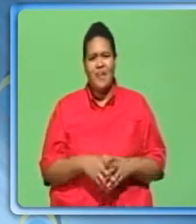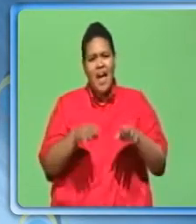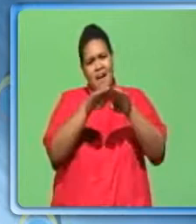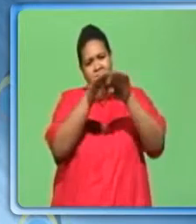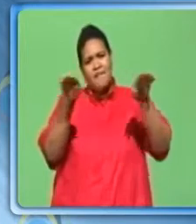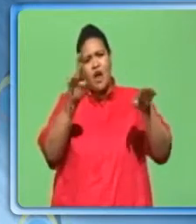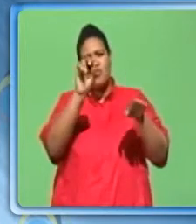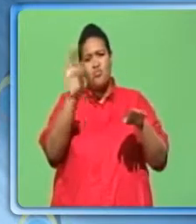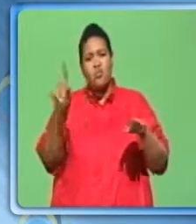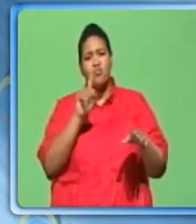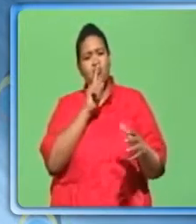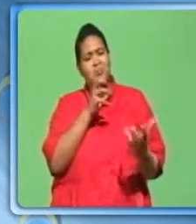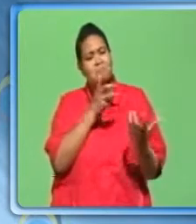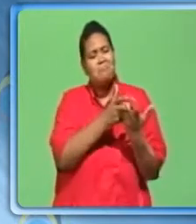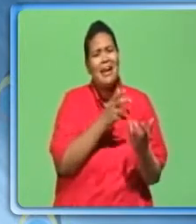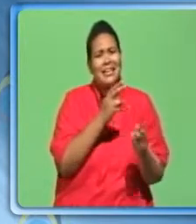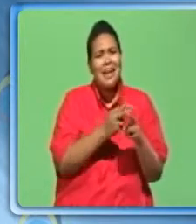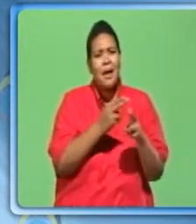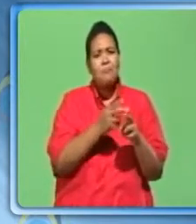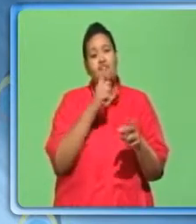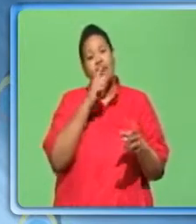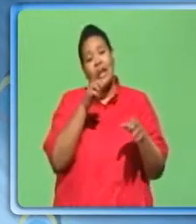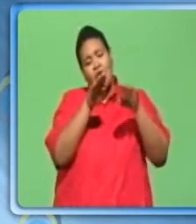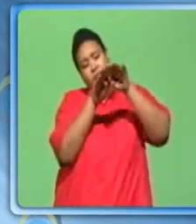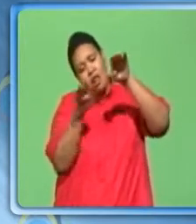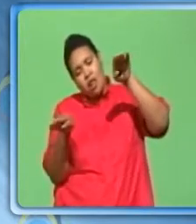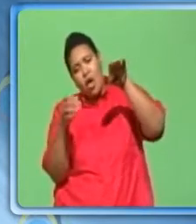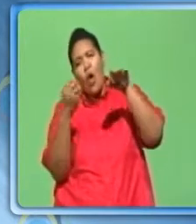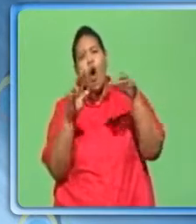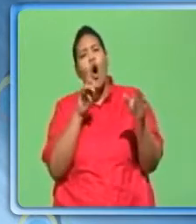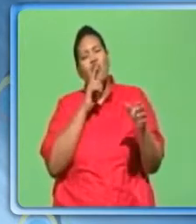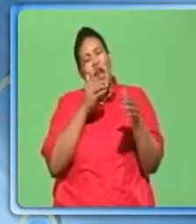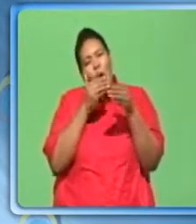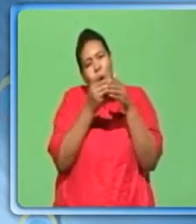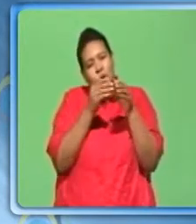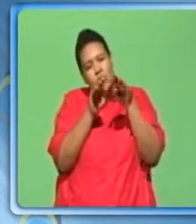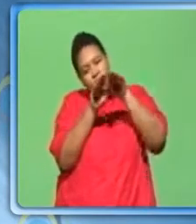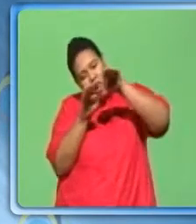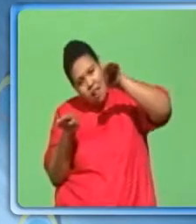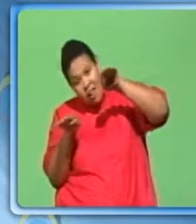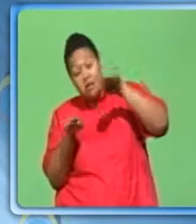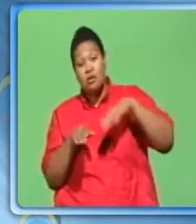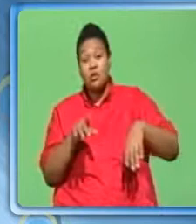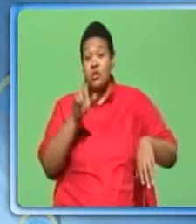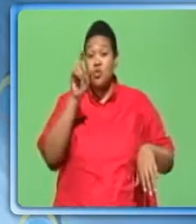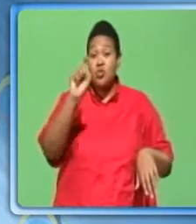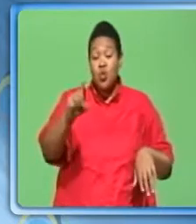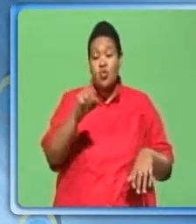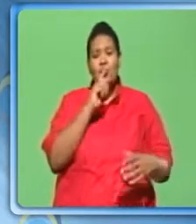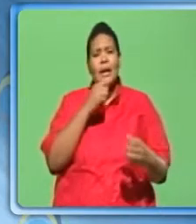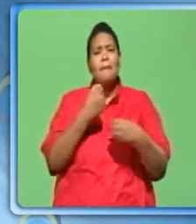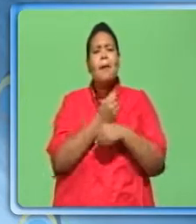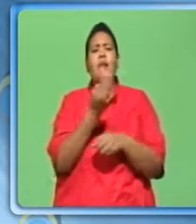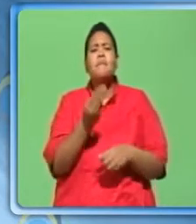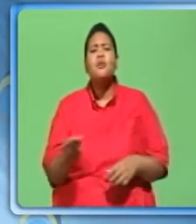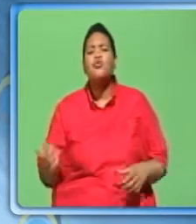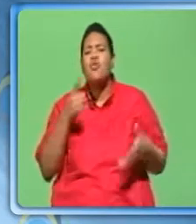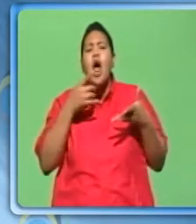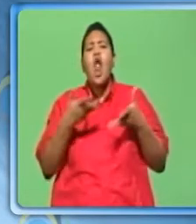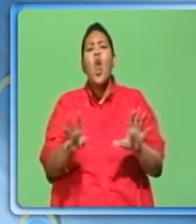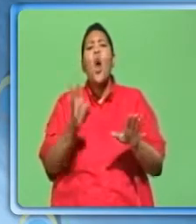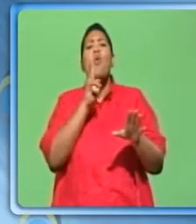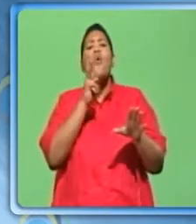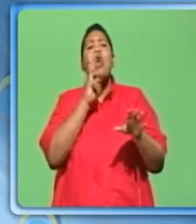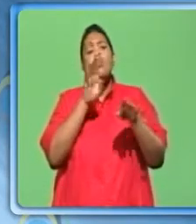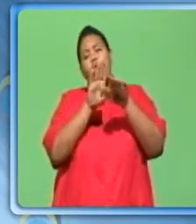roof, true to its name, is either horizontal or close to horizontal. It should be made of materials that allow water to